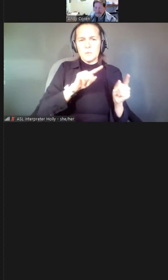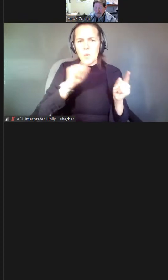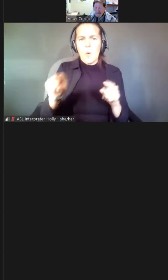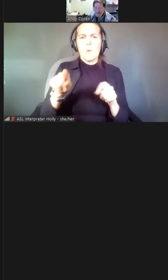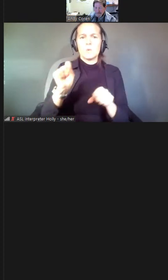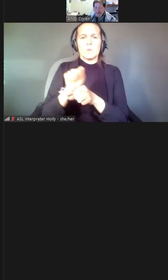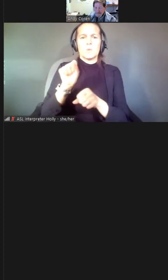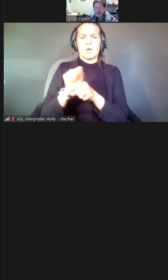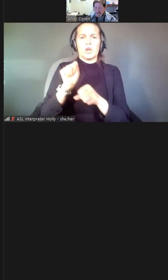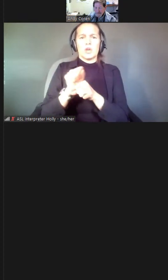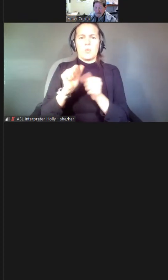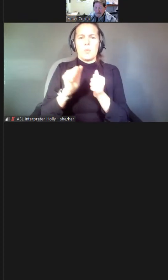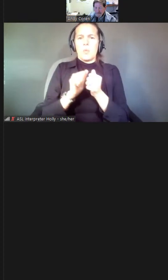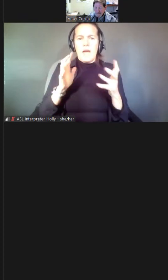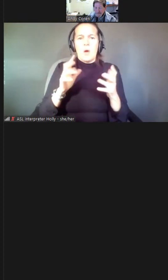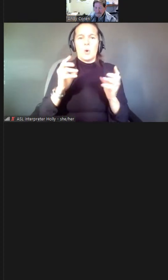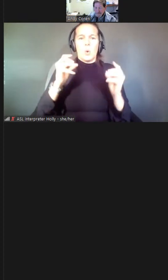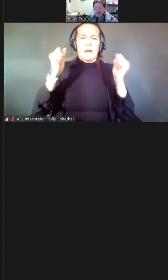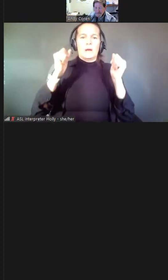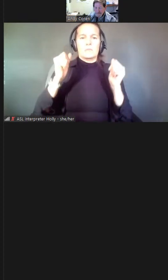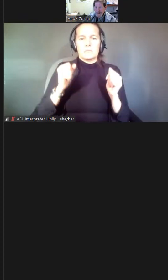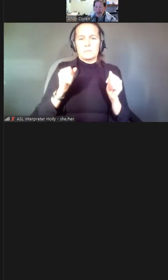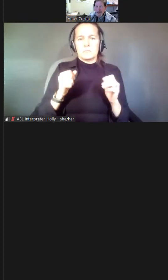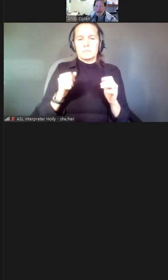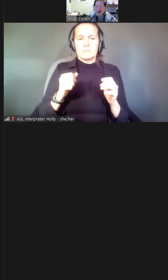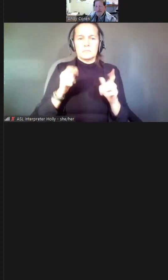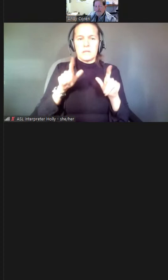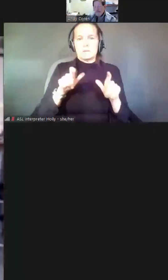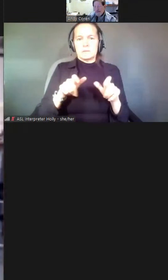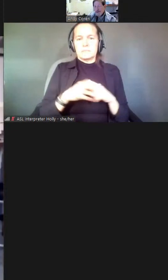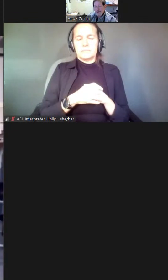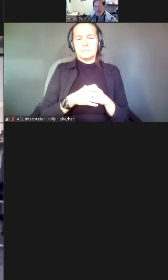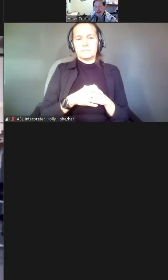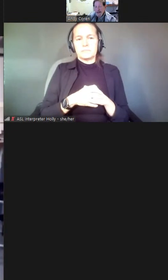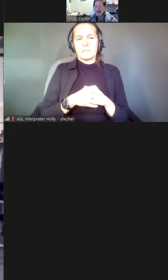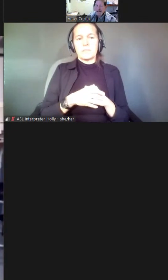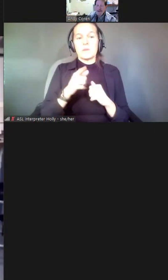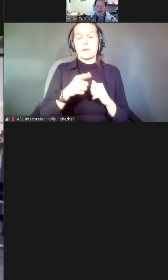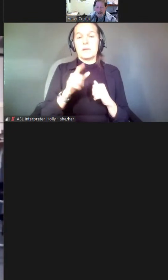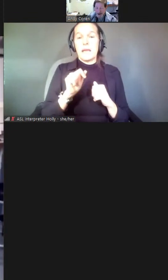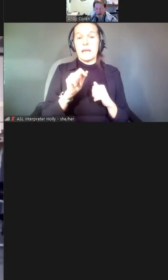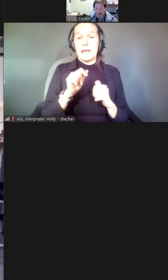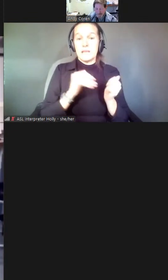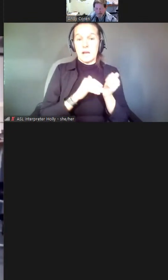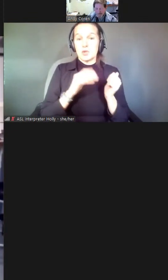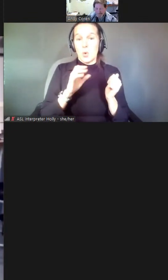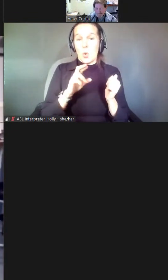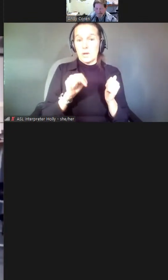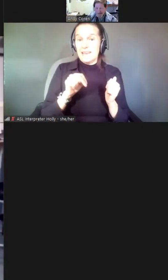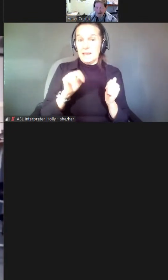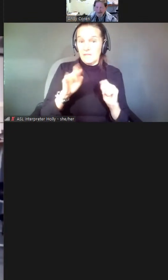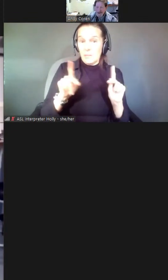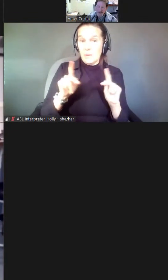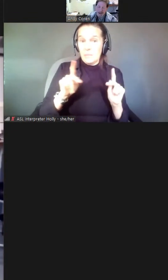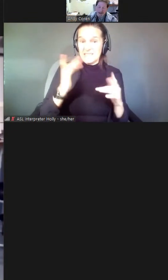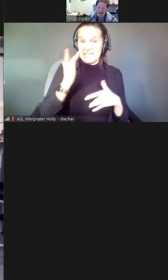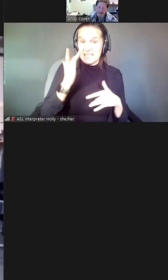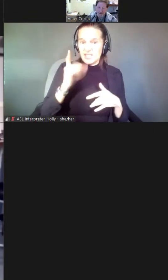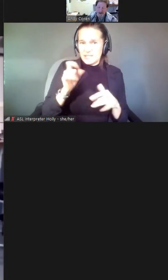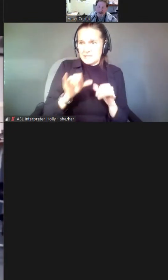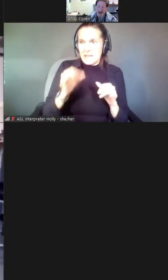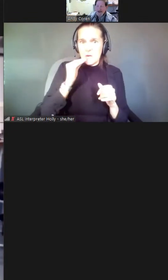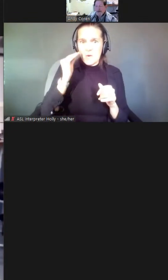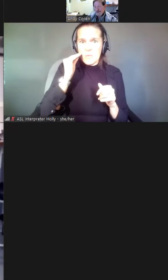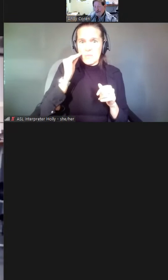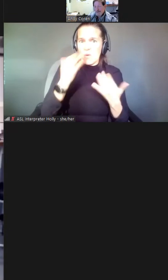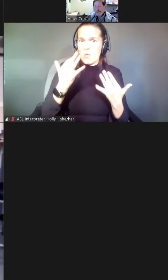of quick rapid tests? So if people are symptomatic, they should stay home. They should wait until the